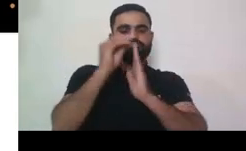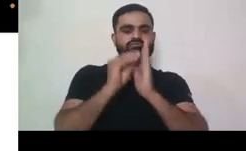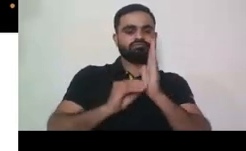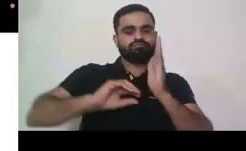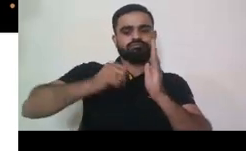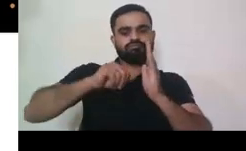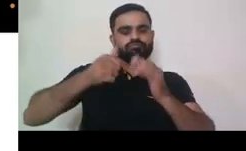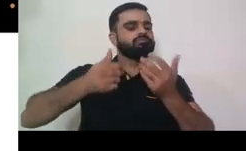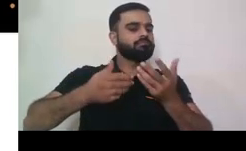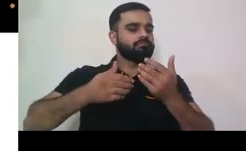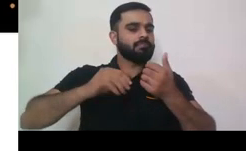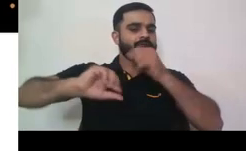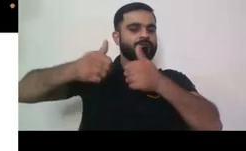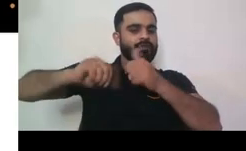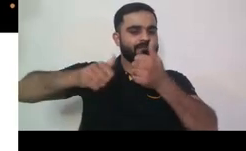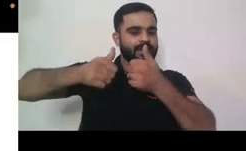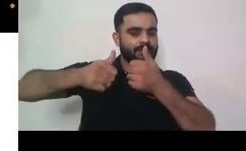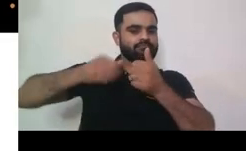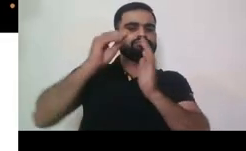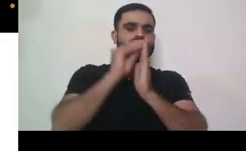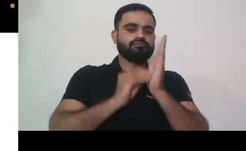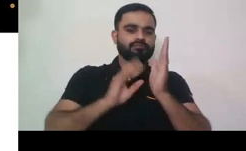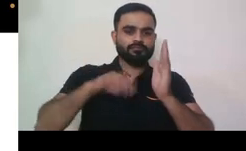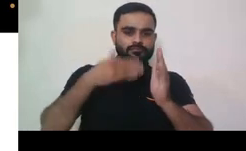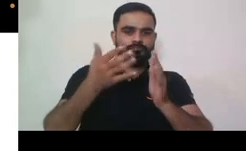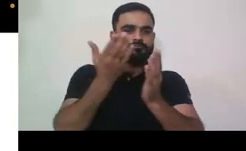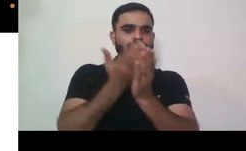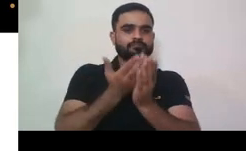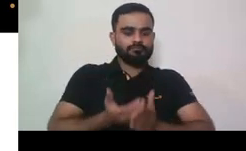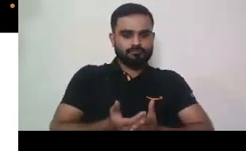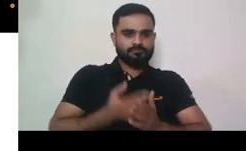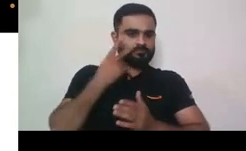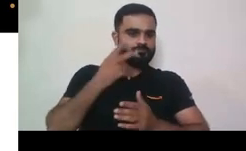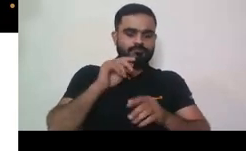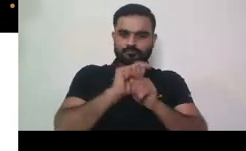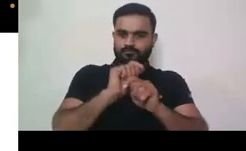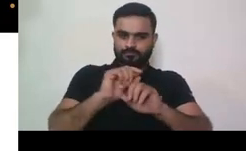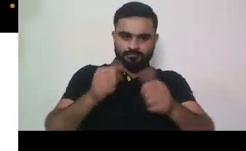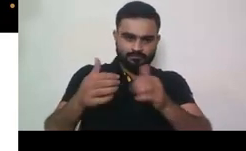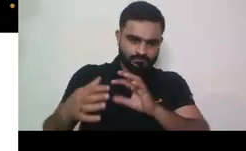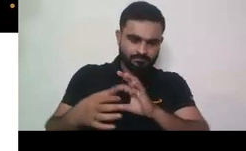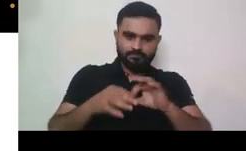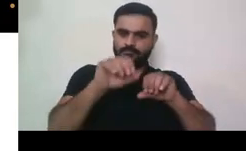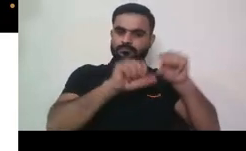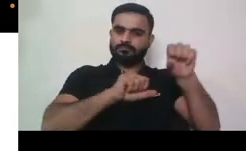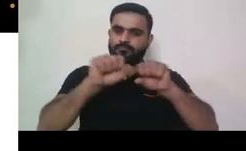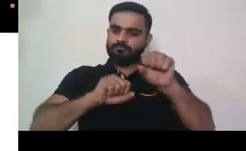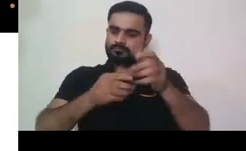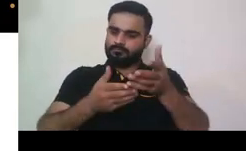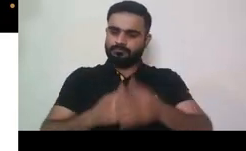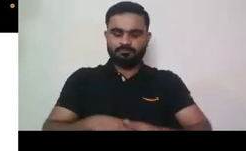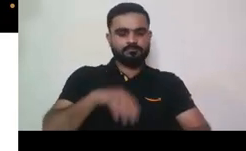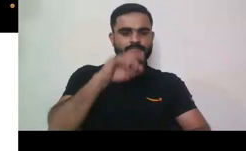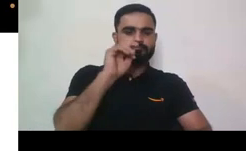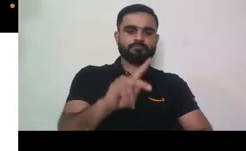feedback form. And only after they fill in the feedback form will they be able to get the certificate. Yeah.